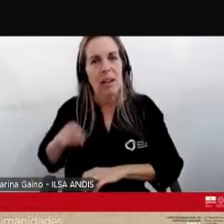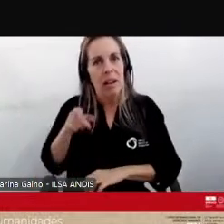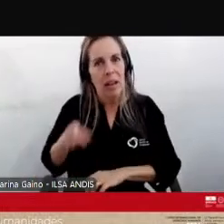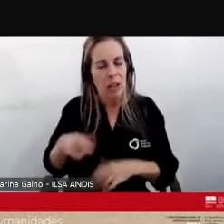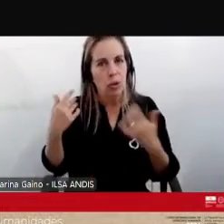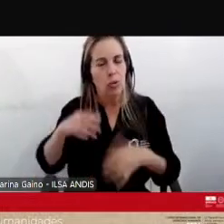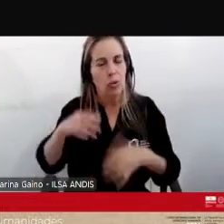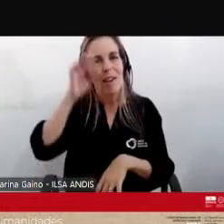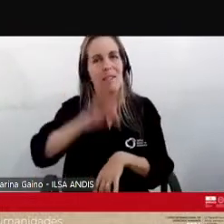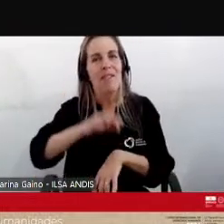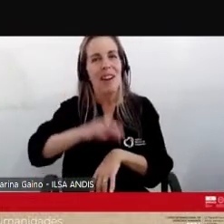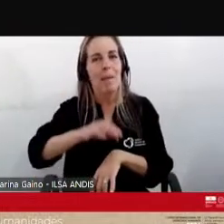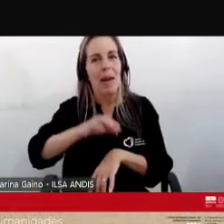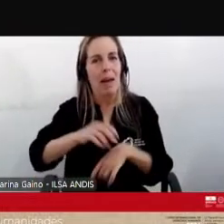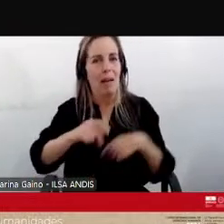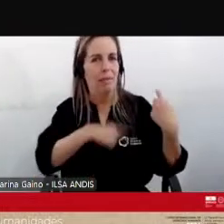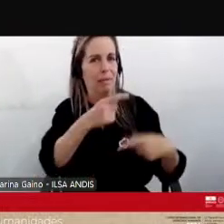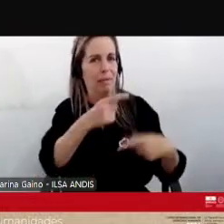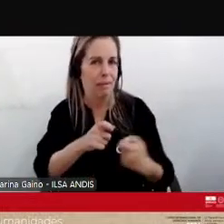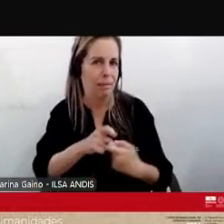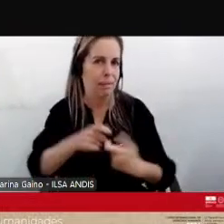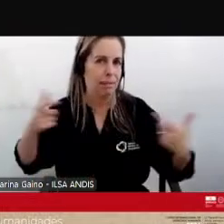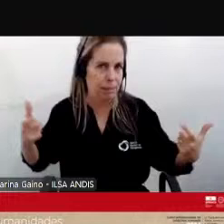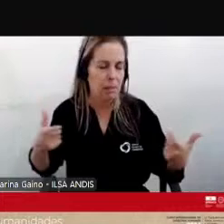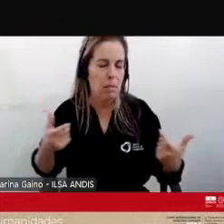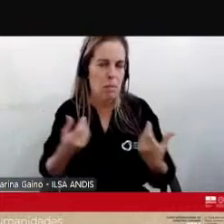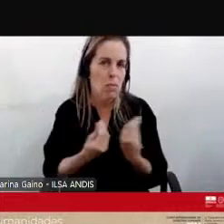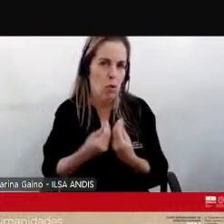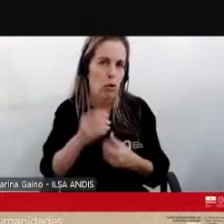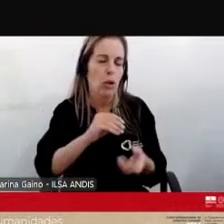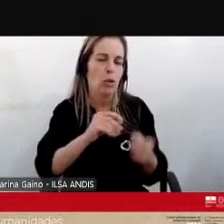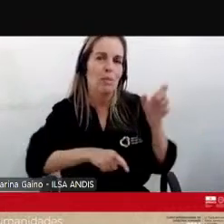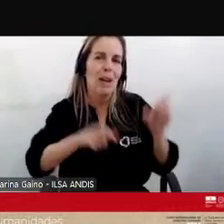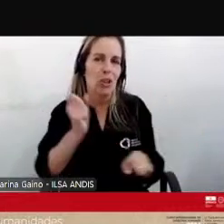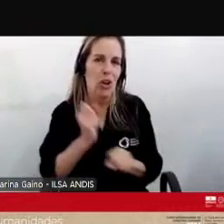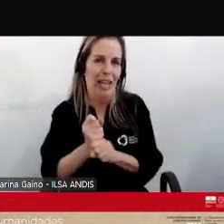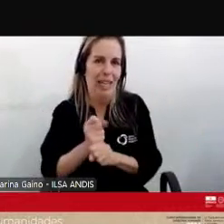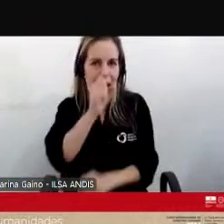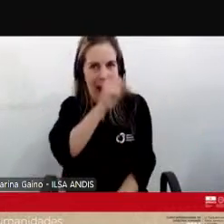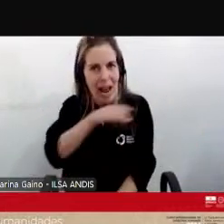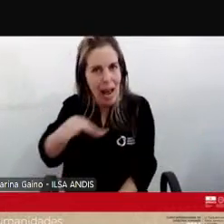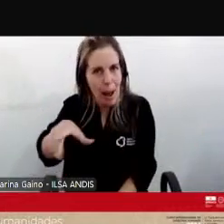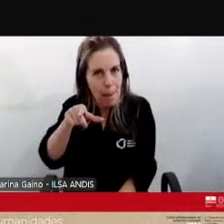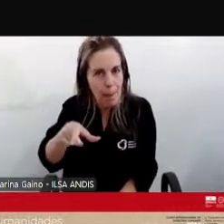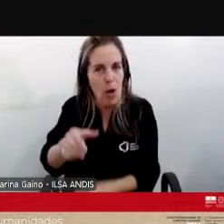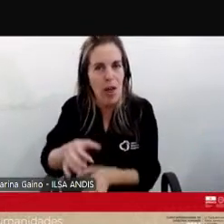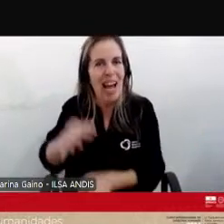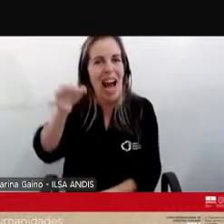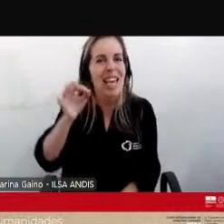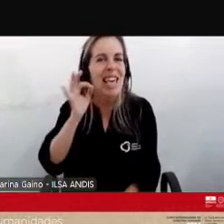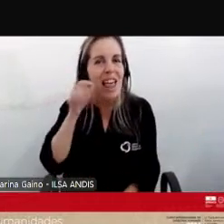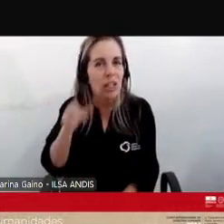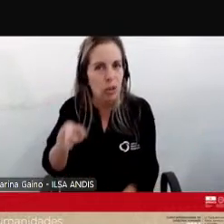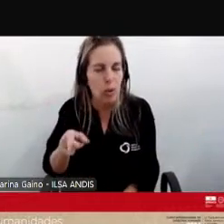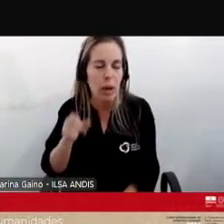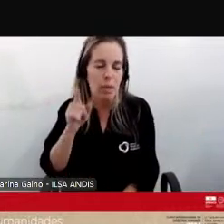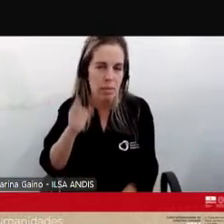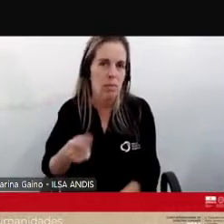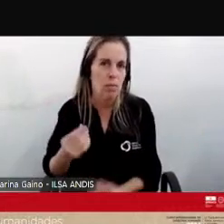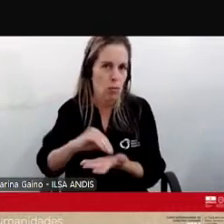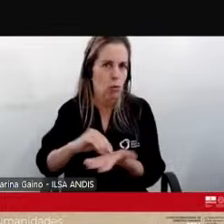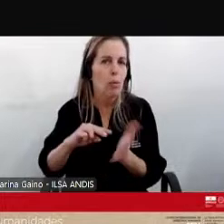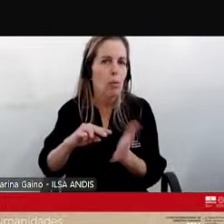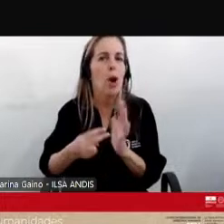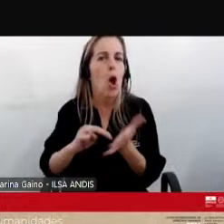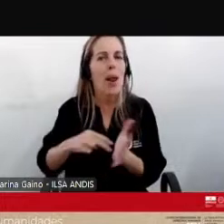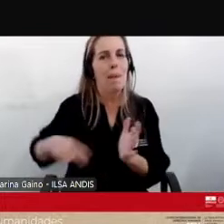workers in sugarcane. We've documented it in outside of Nicaragua, where it's